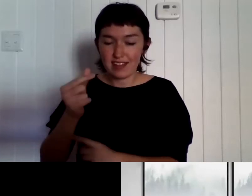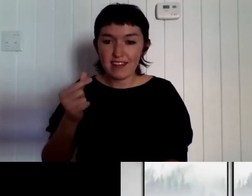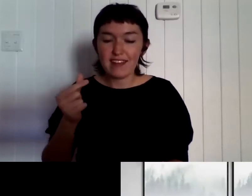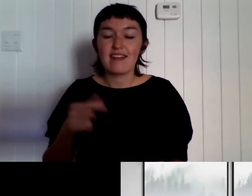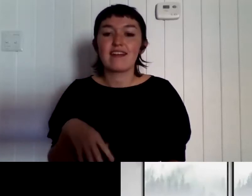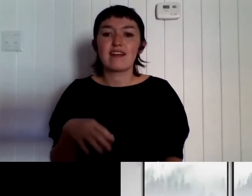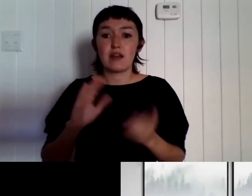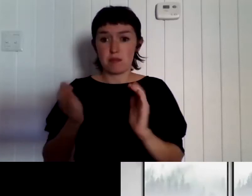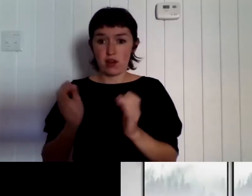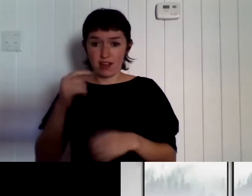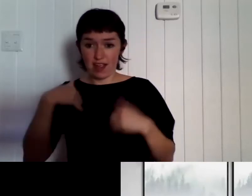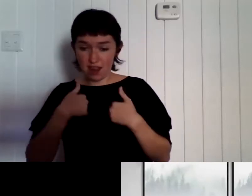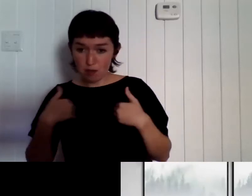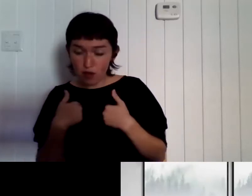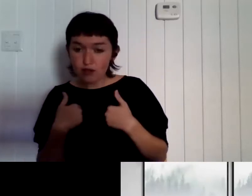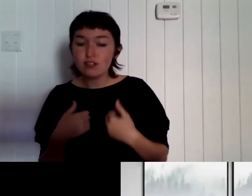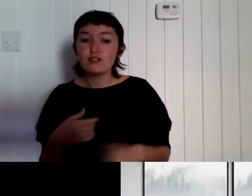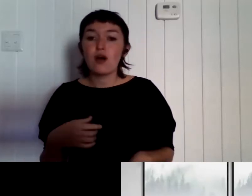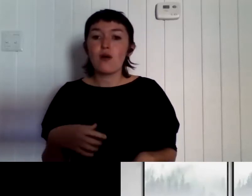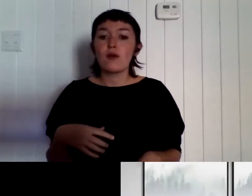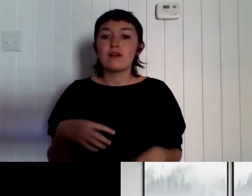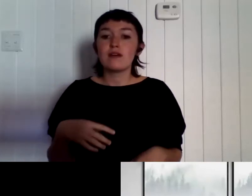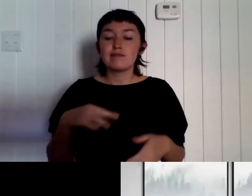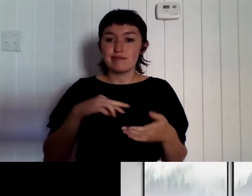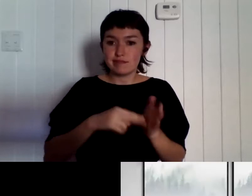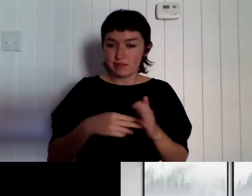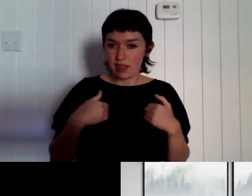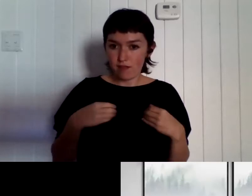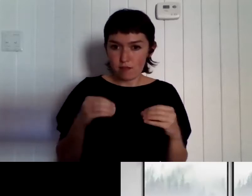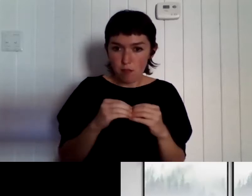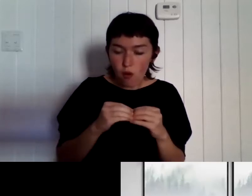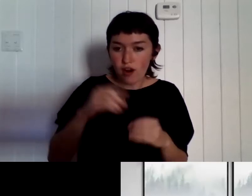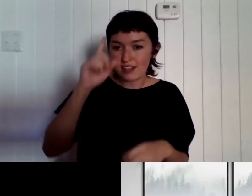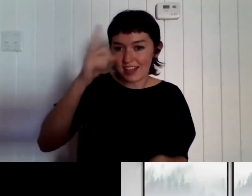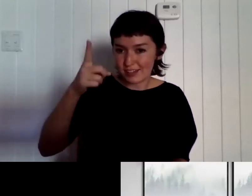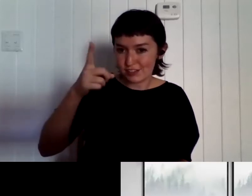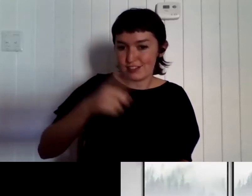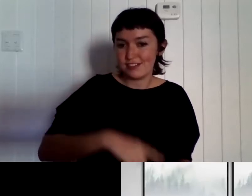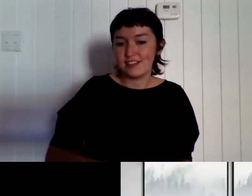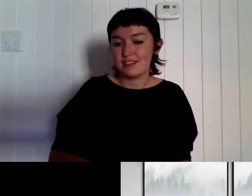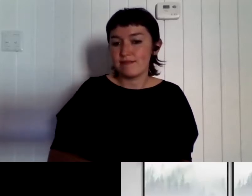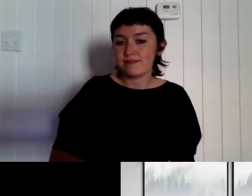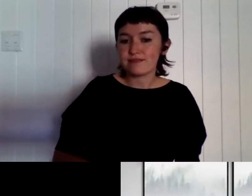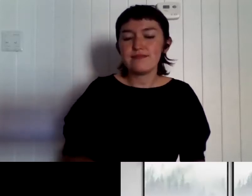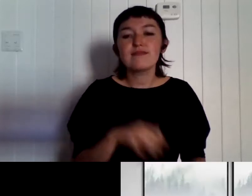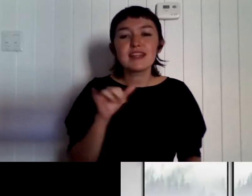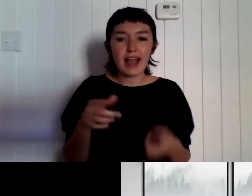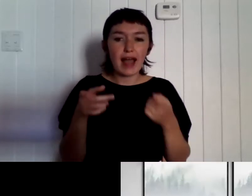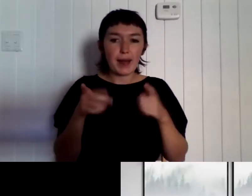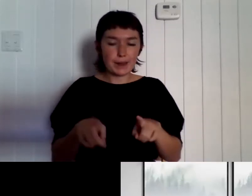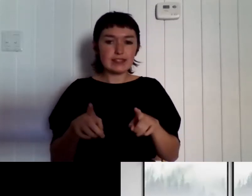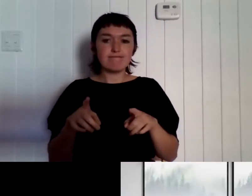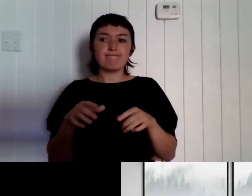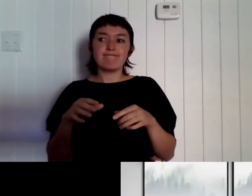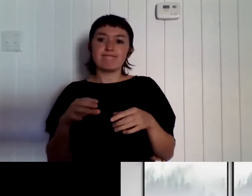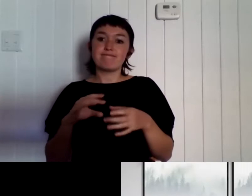as intelligence, we have quite a bit more. And so that's something that's happened on an evolutionary sort of timescale,